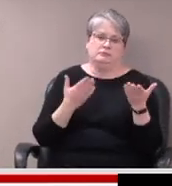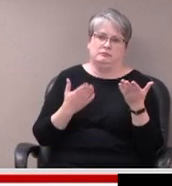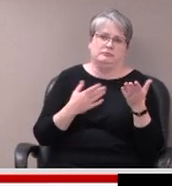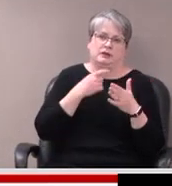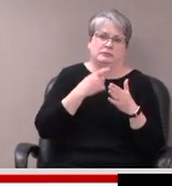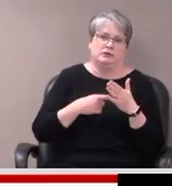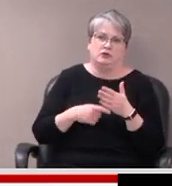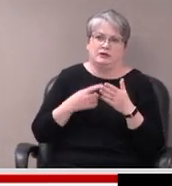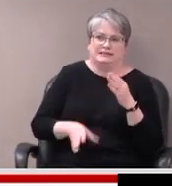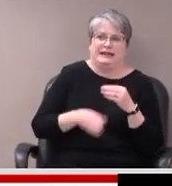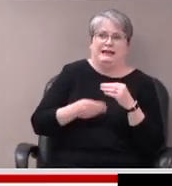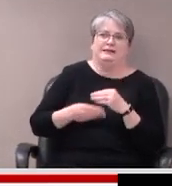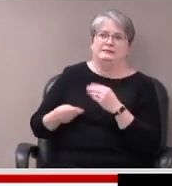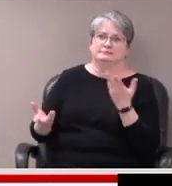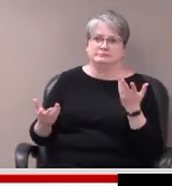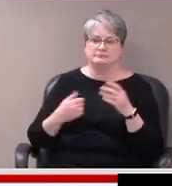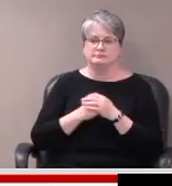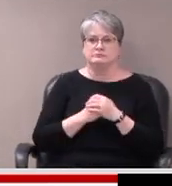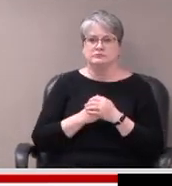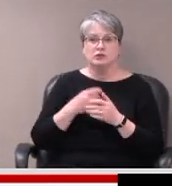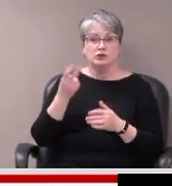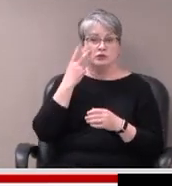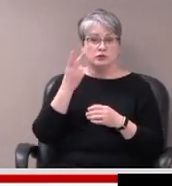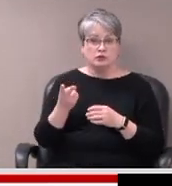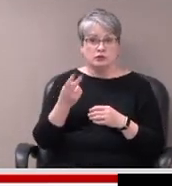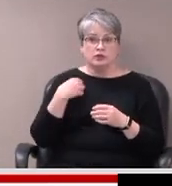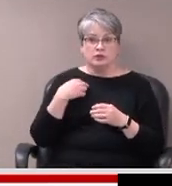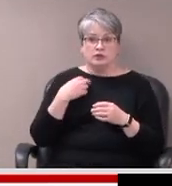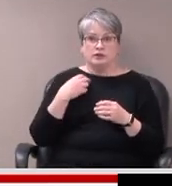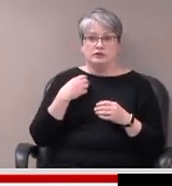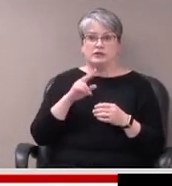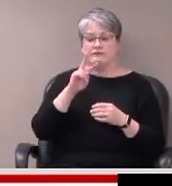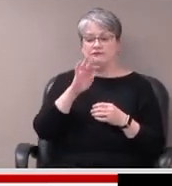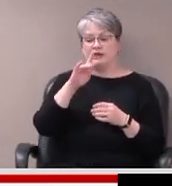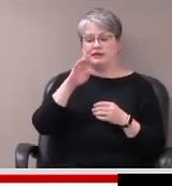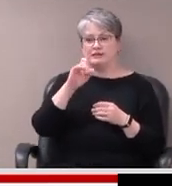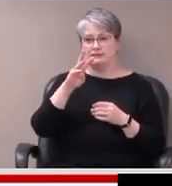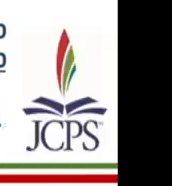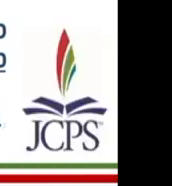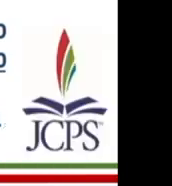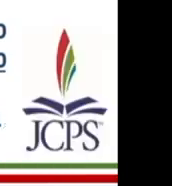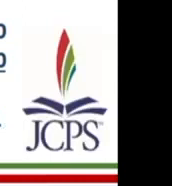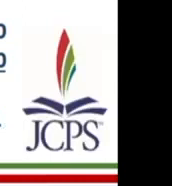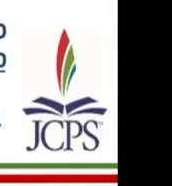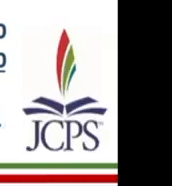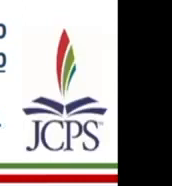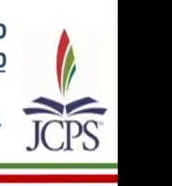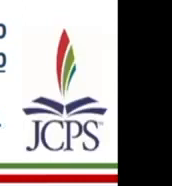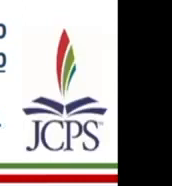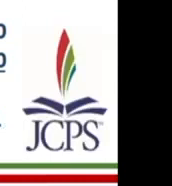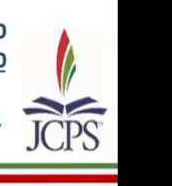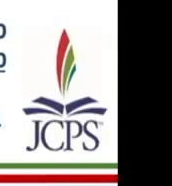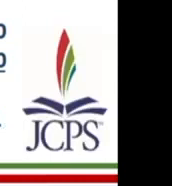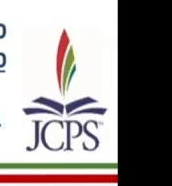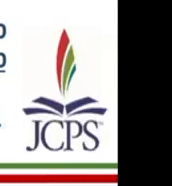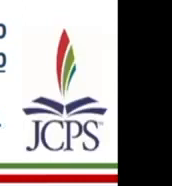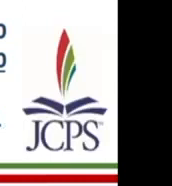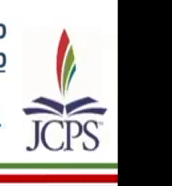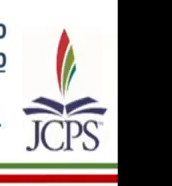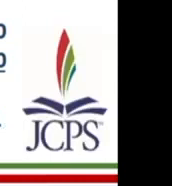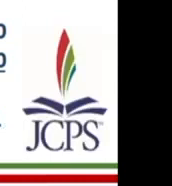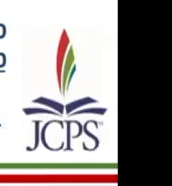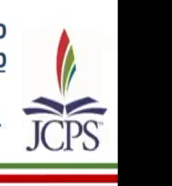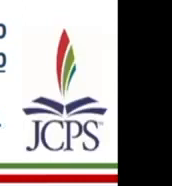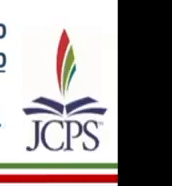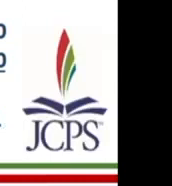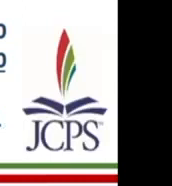could be added. You will see that we have taken vacancy credit and other salary adjustments there in the tune of $30 million.